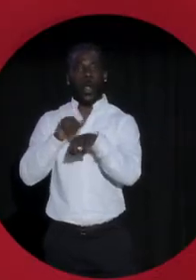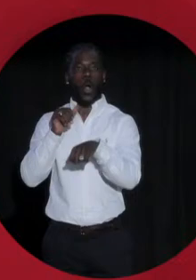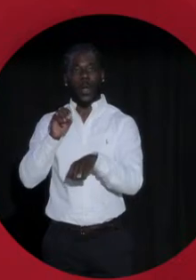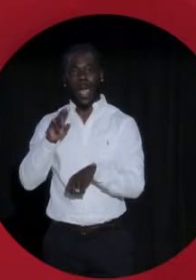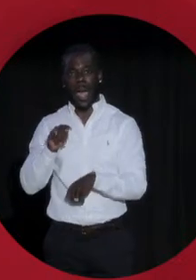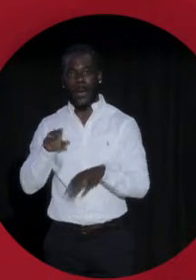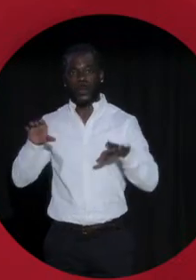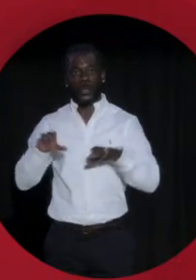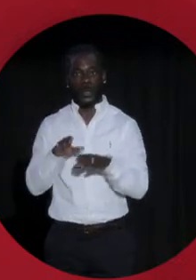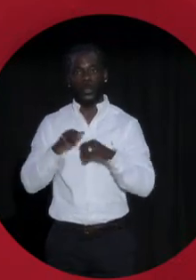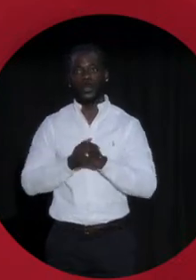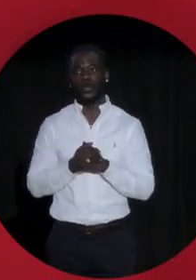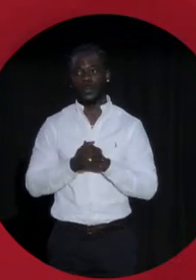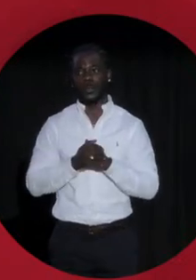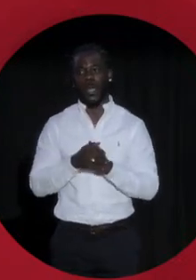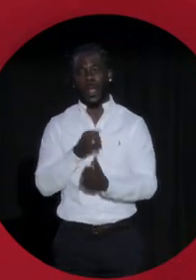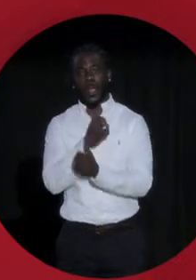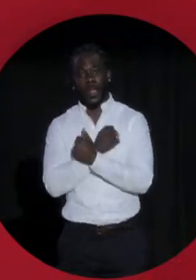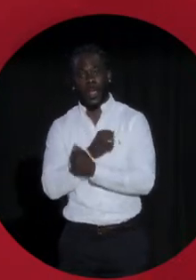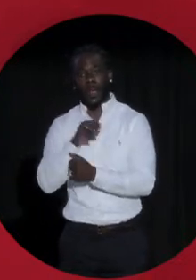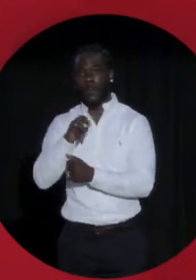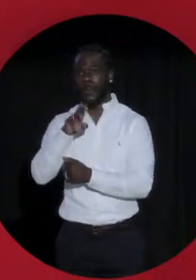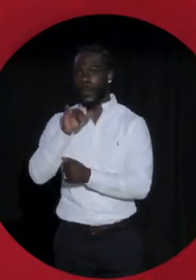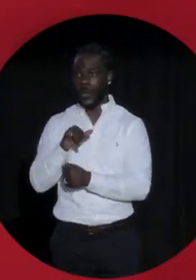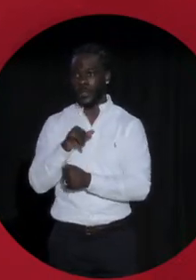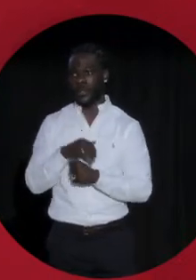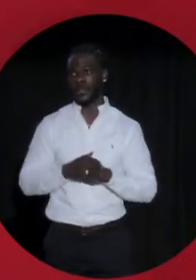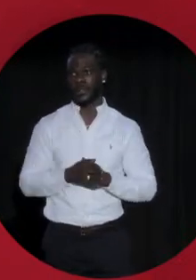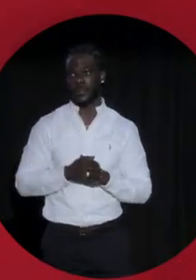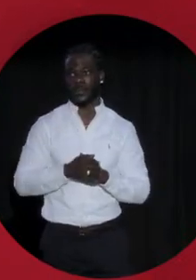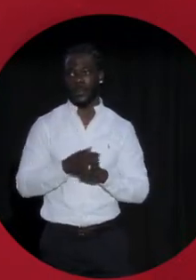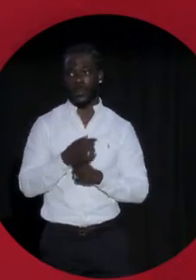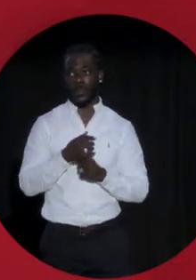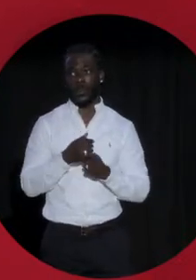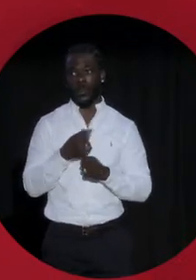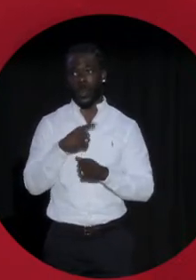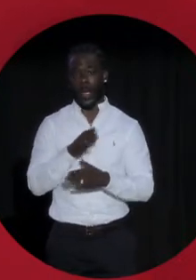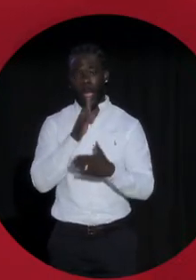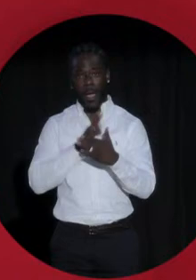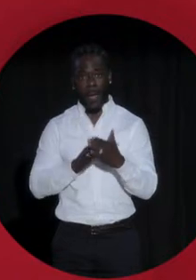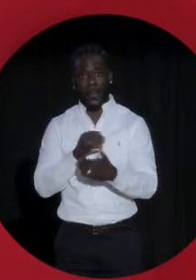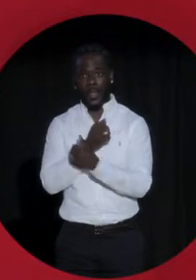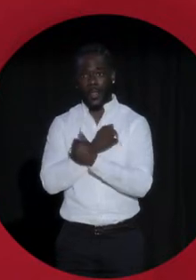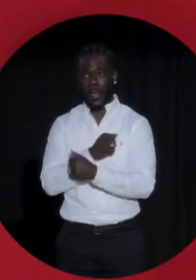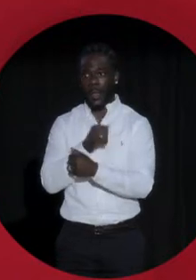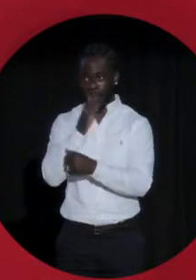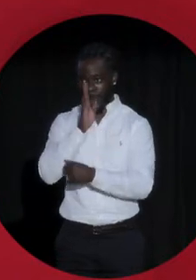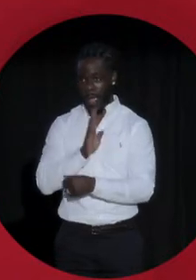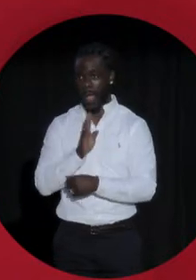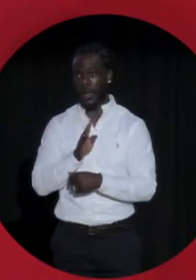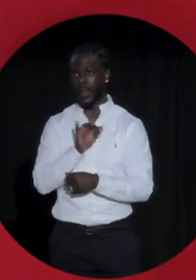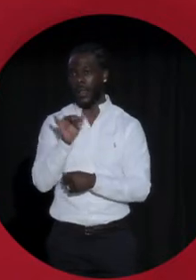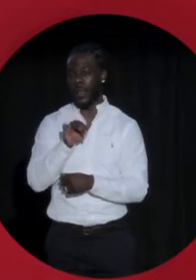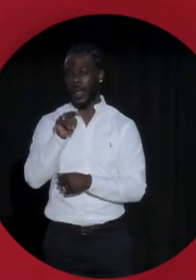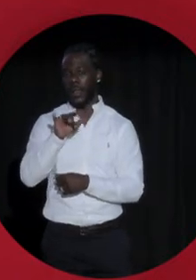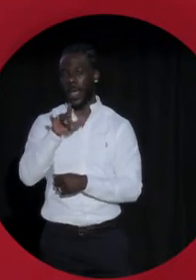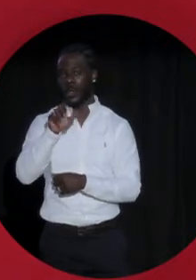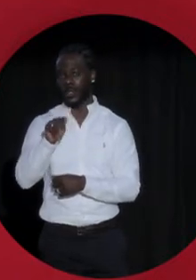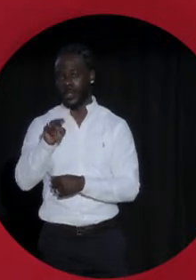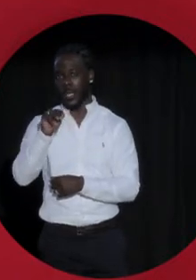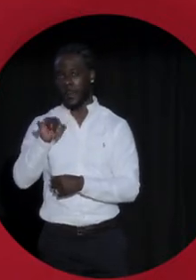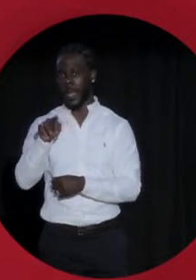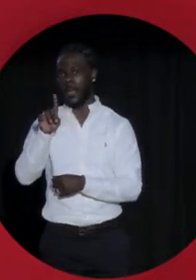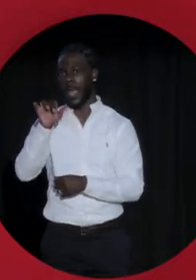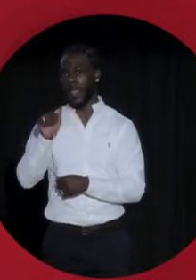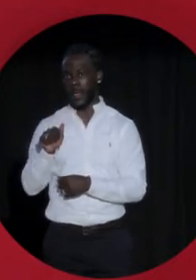justly, love mercy, and walk humbly with our God. Like Nelson Mandela, as I go to my